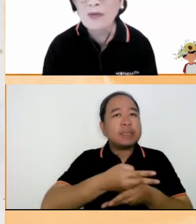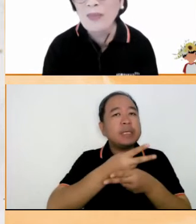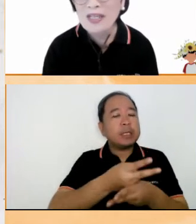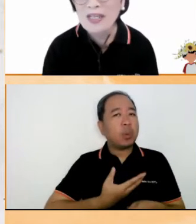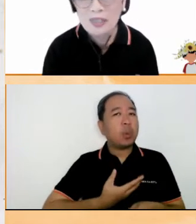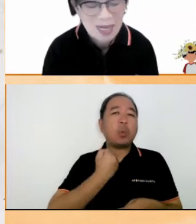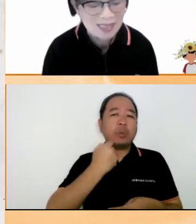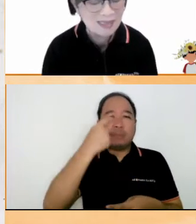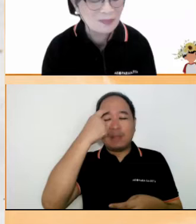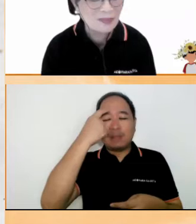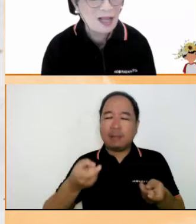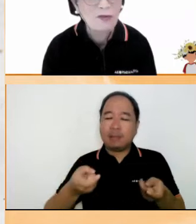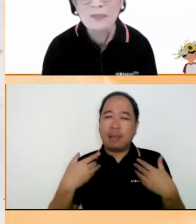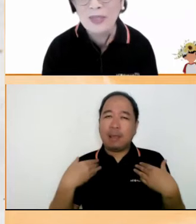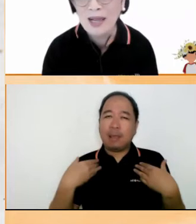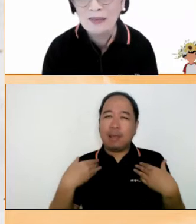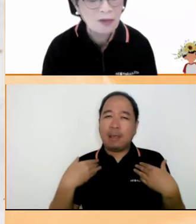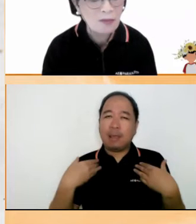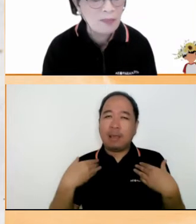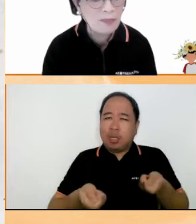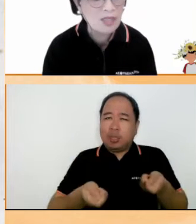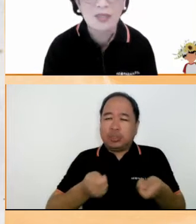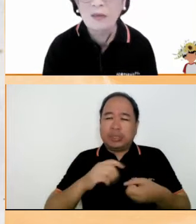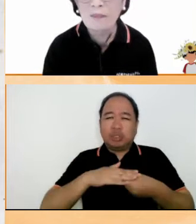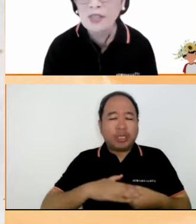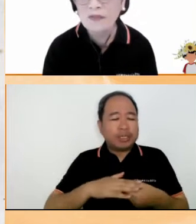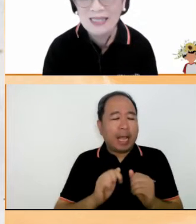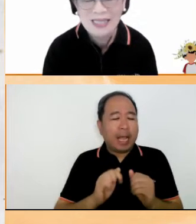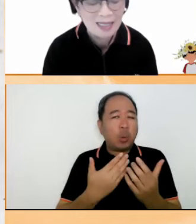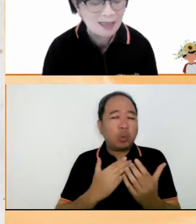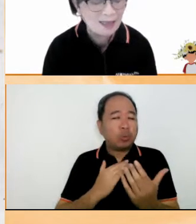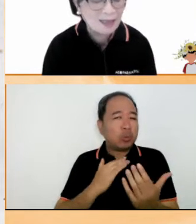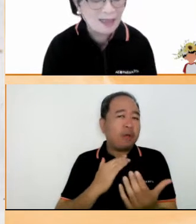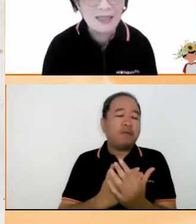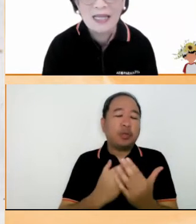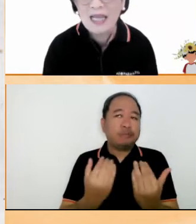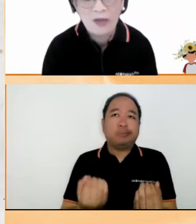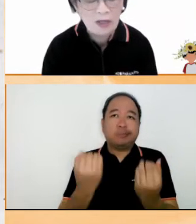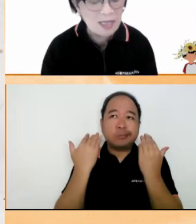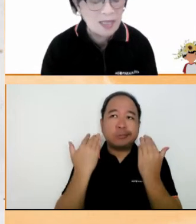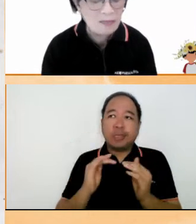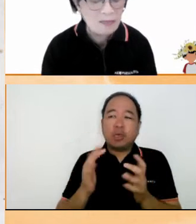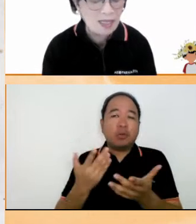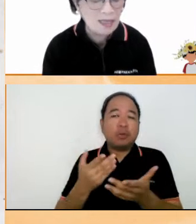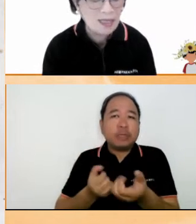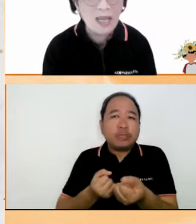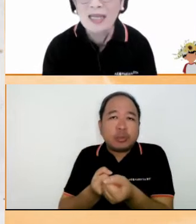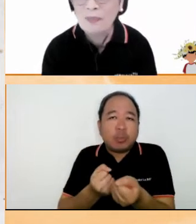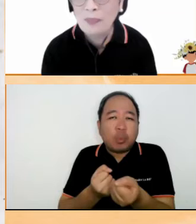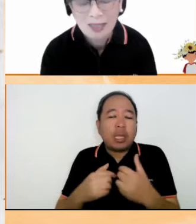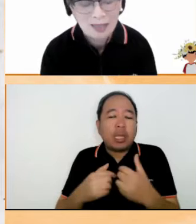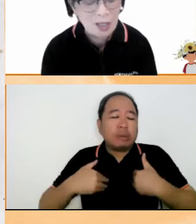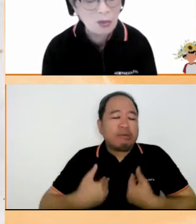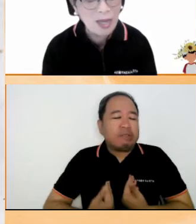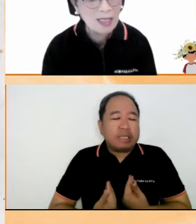we manage stress, avoid burnout, and compassion fatigue? The scientific committee made it a